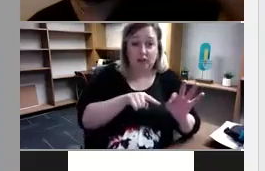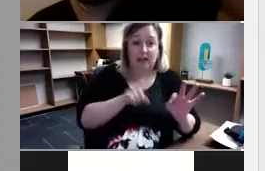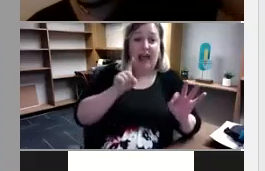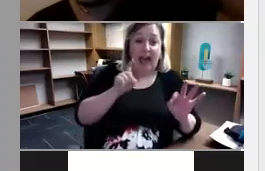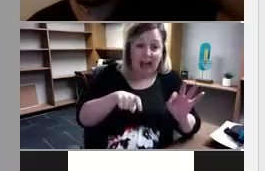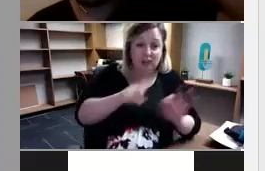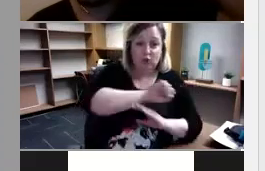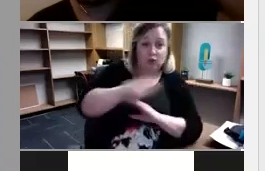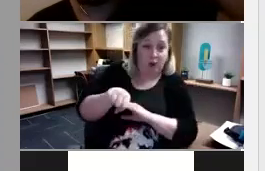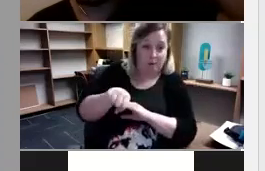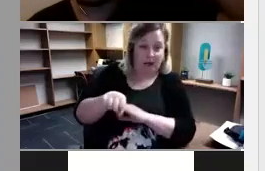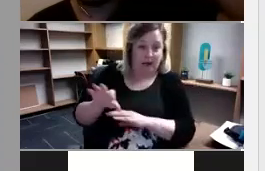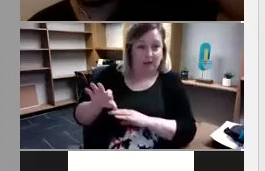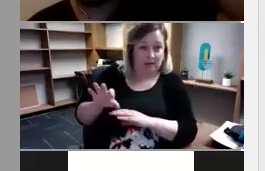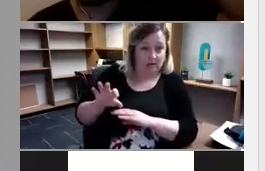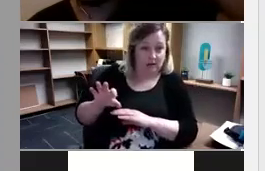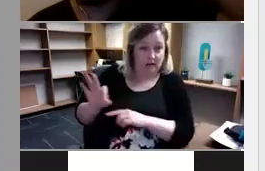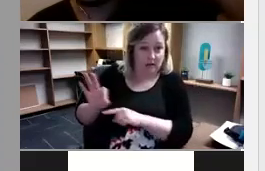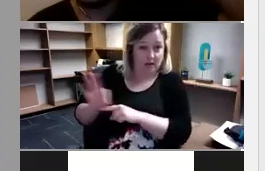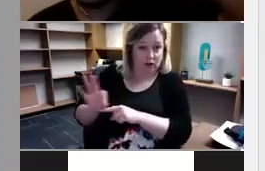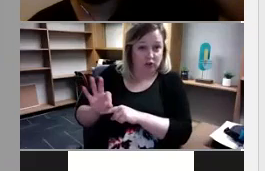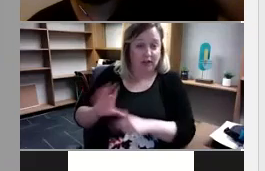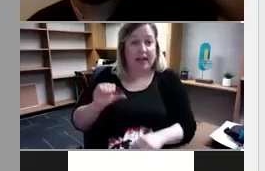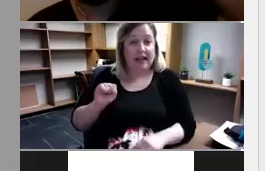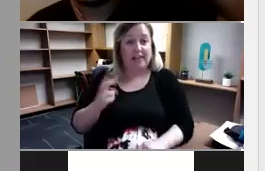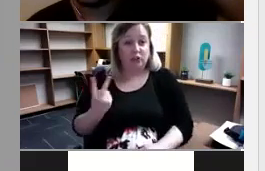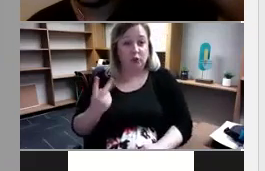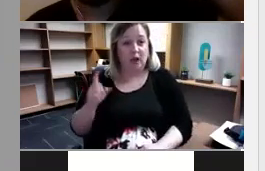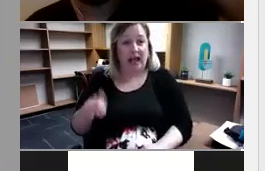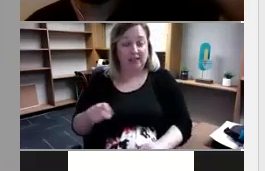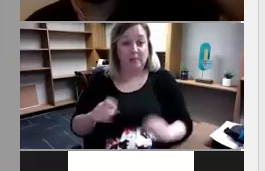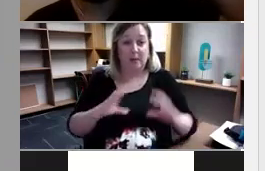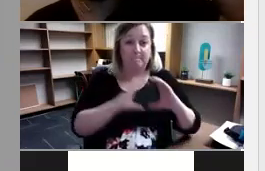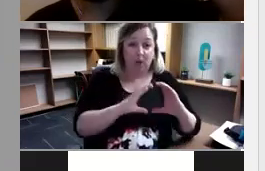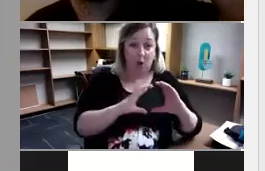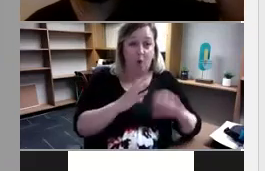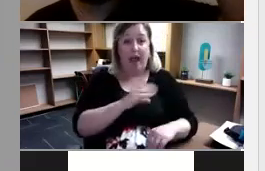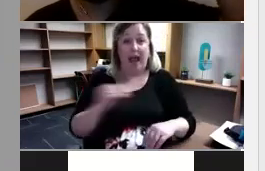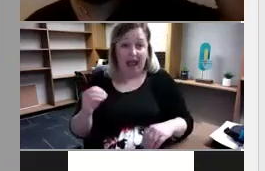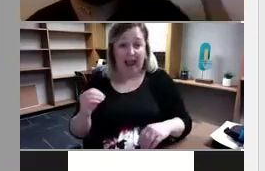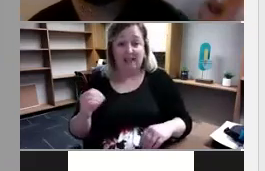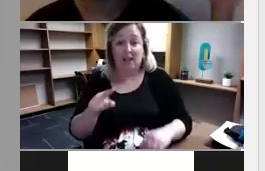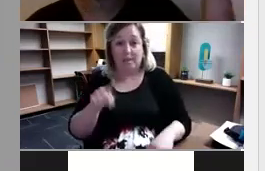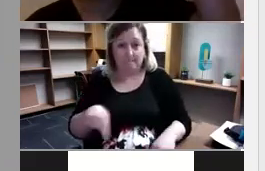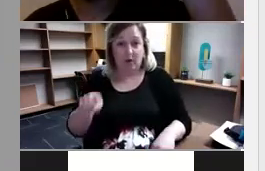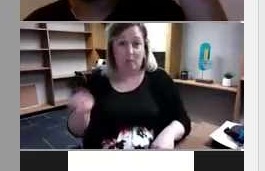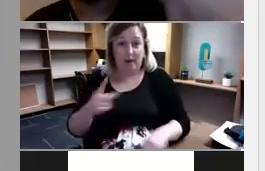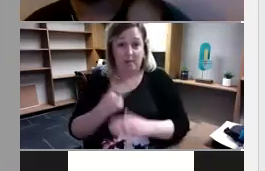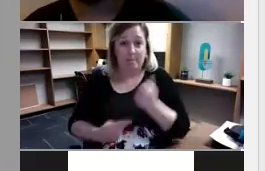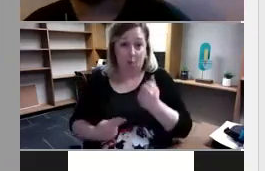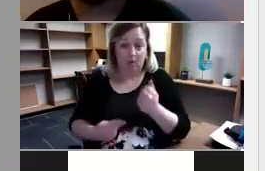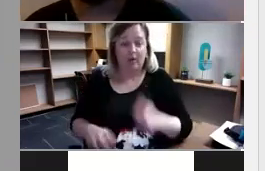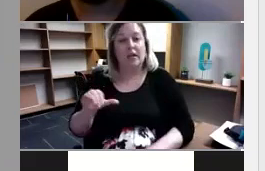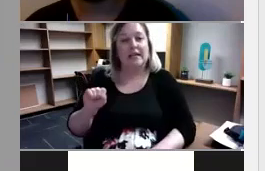For case 2, it has to be both O, big O, and big omega, like as in big theta. For case 3, your equation has to